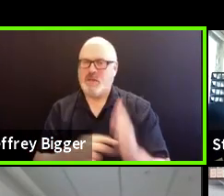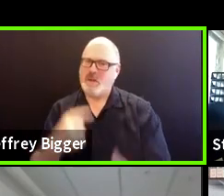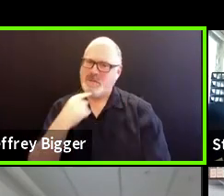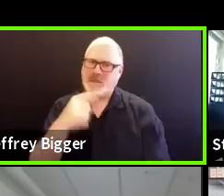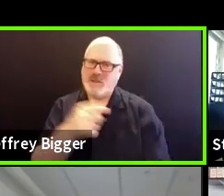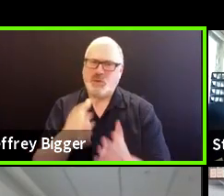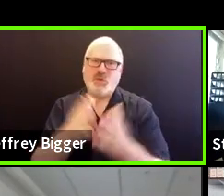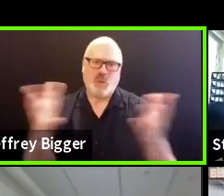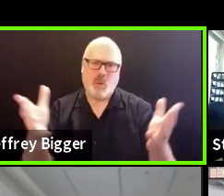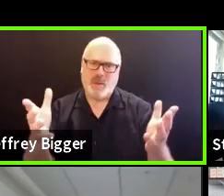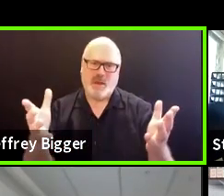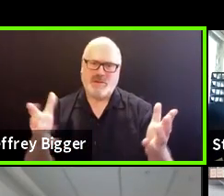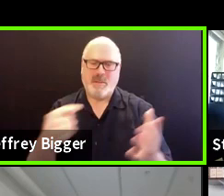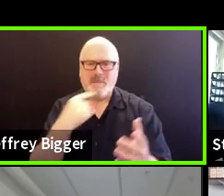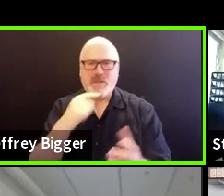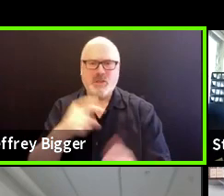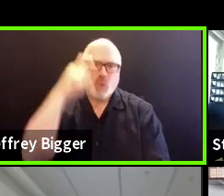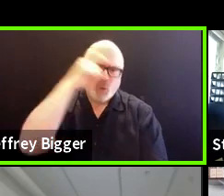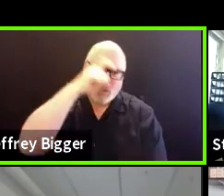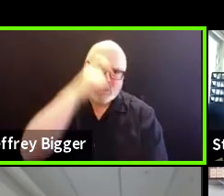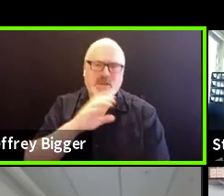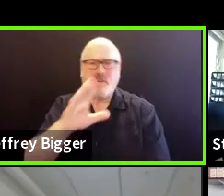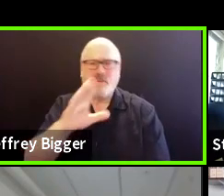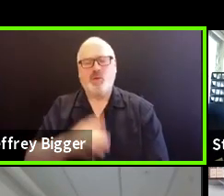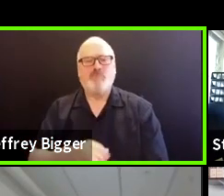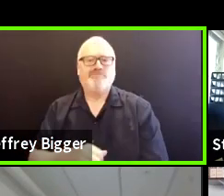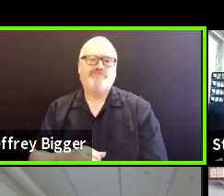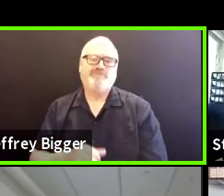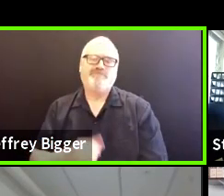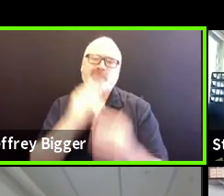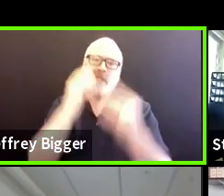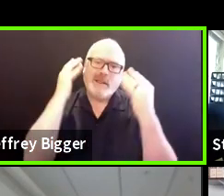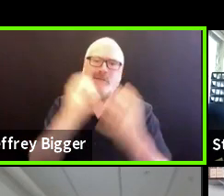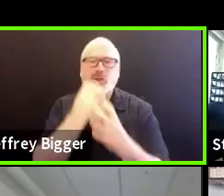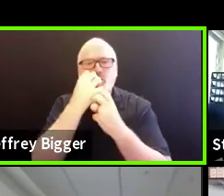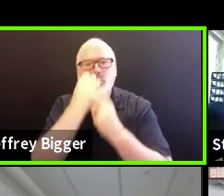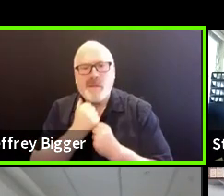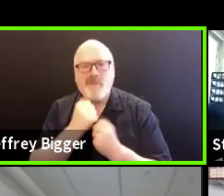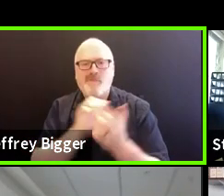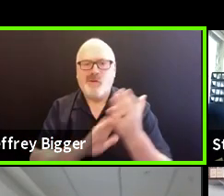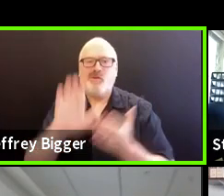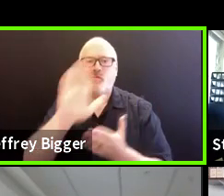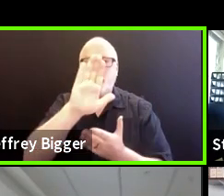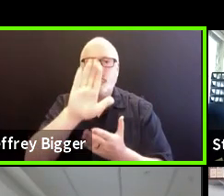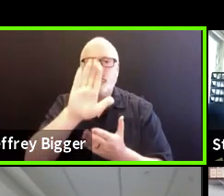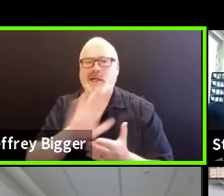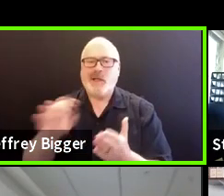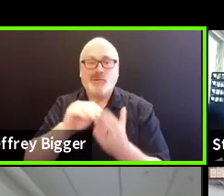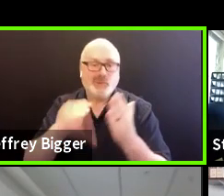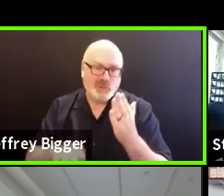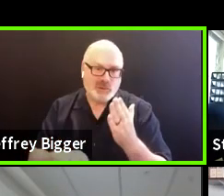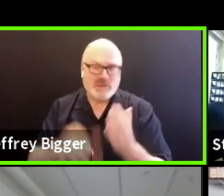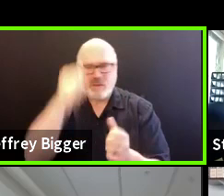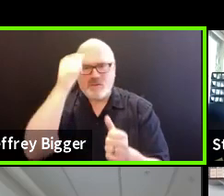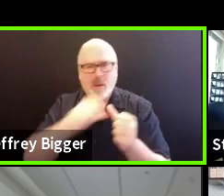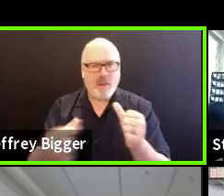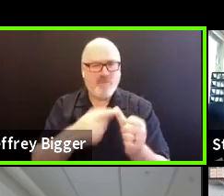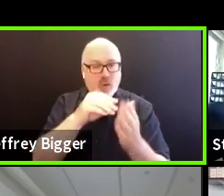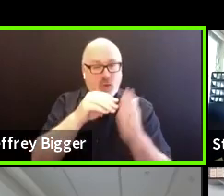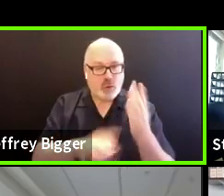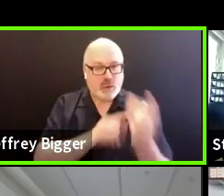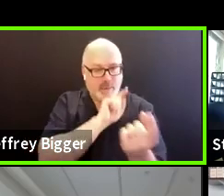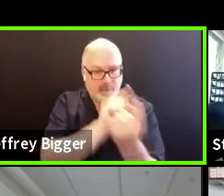to miss you. I'm going to miss your wisdom, your poise, and your love for your alma mater and fellow students. And I do remember you were one of the first students that I